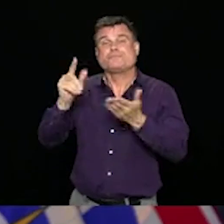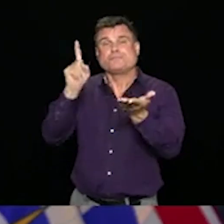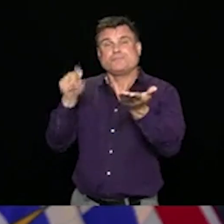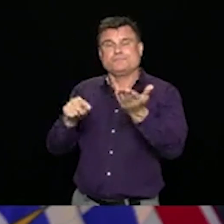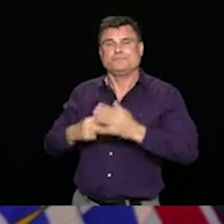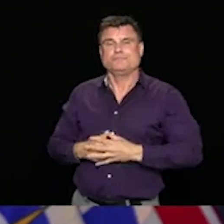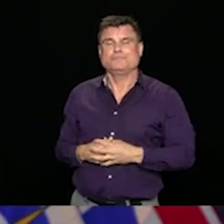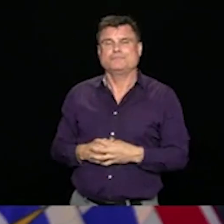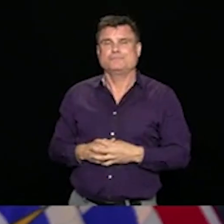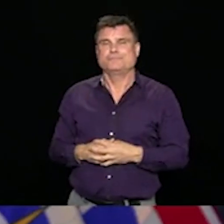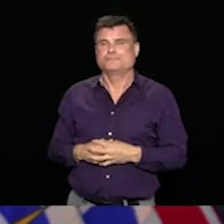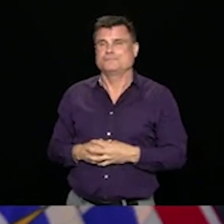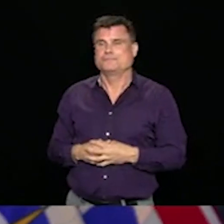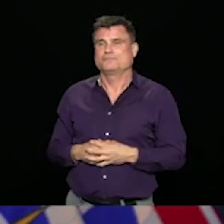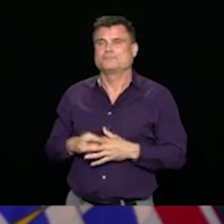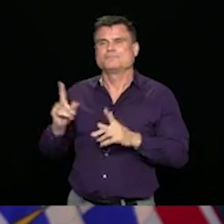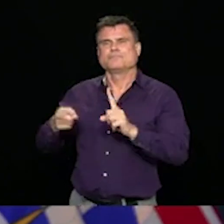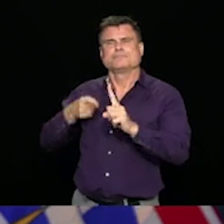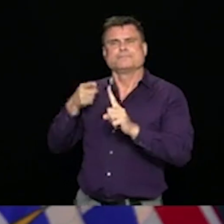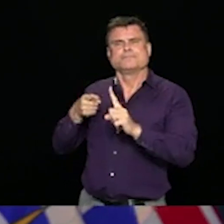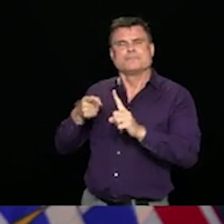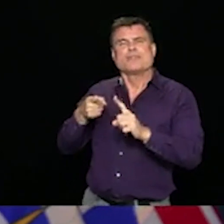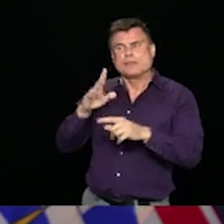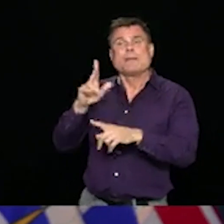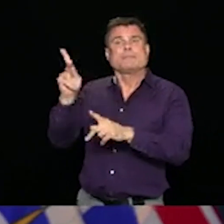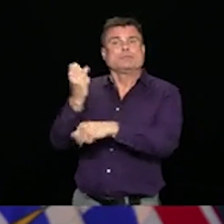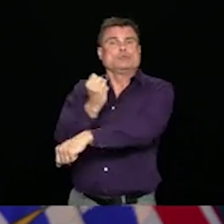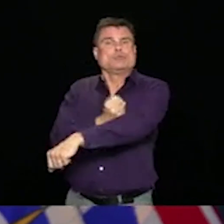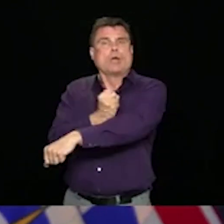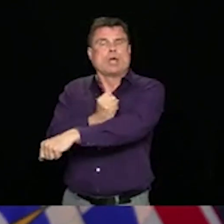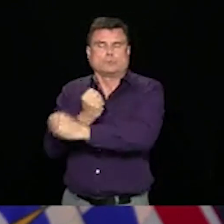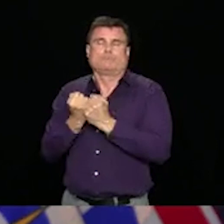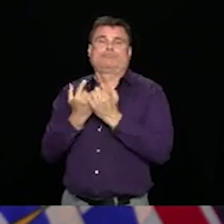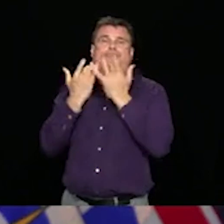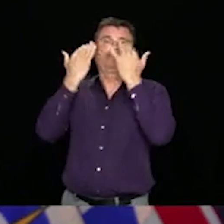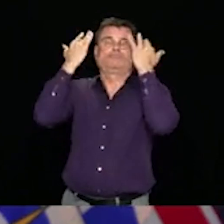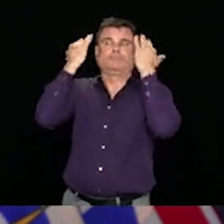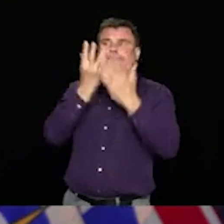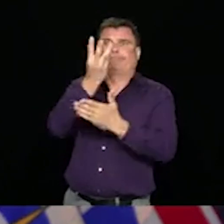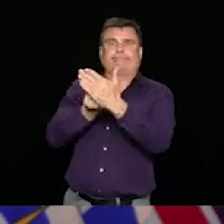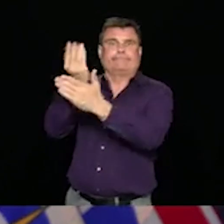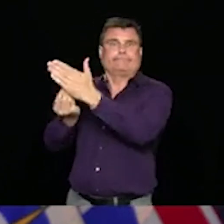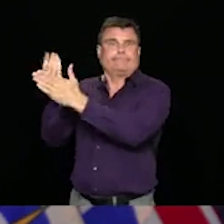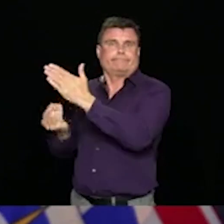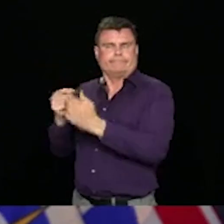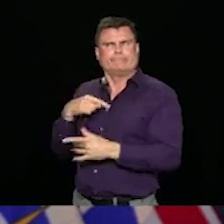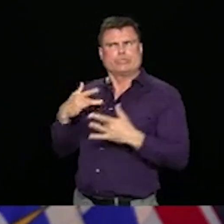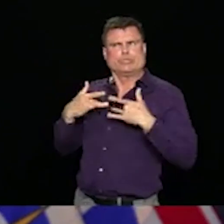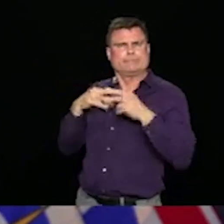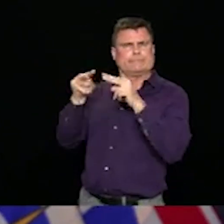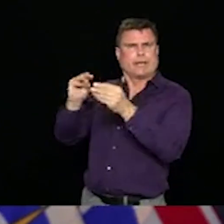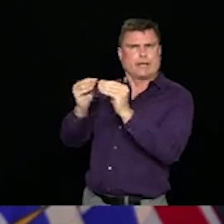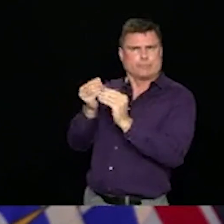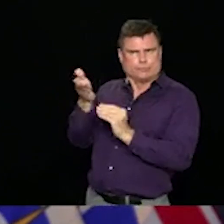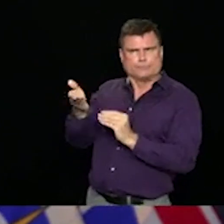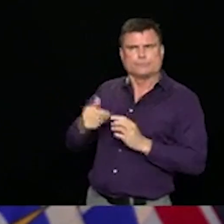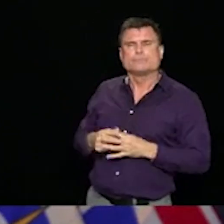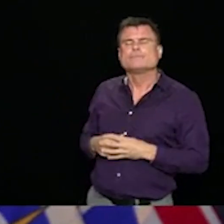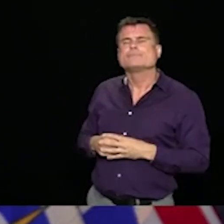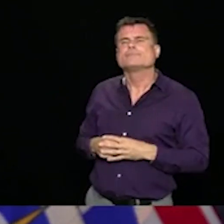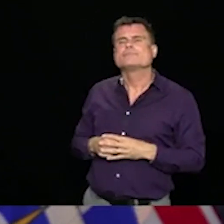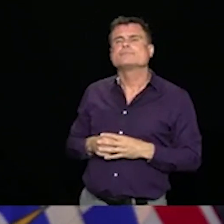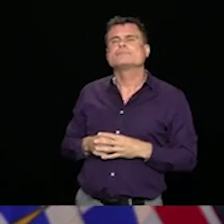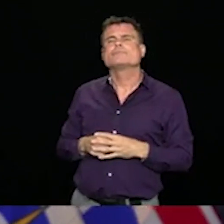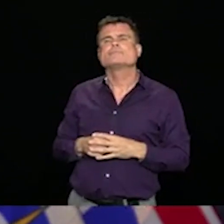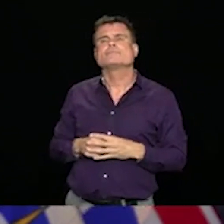is in relation to overdose numbers. I know you touched on it a little bit before about the impact of COVID-19